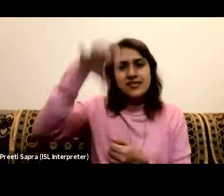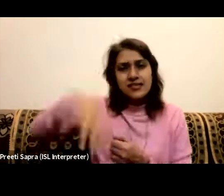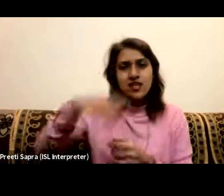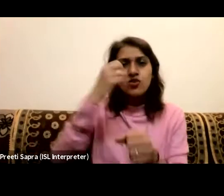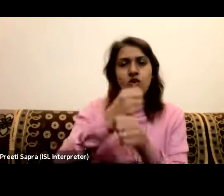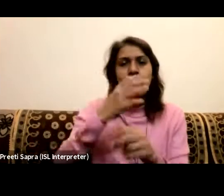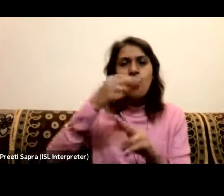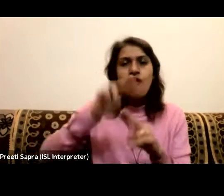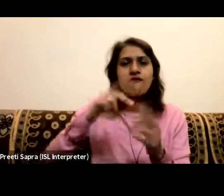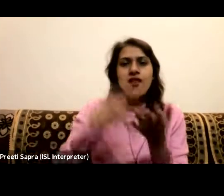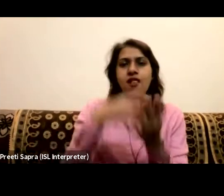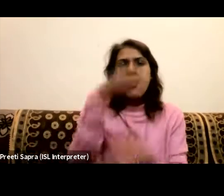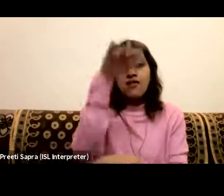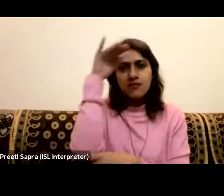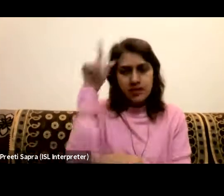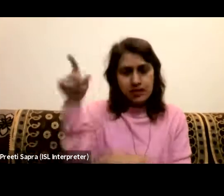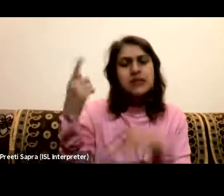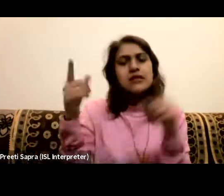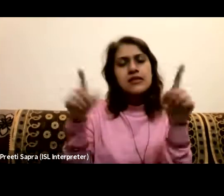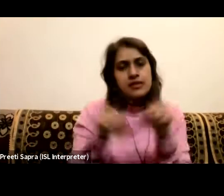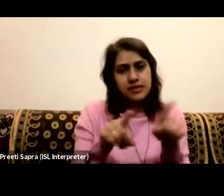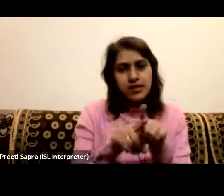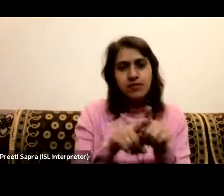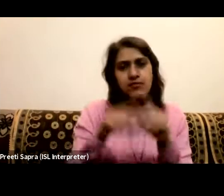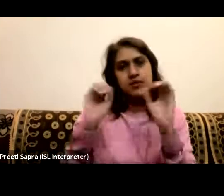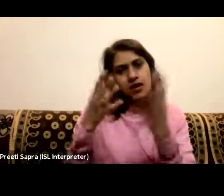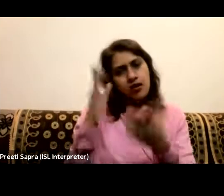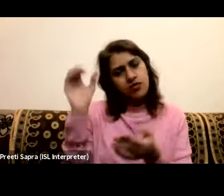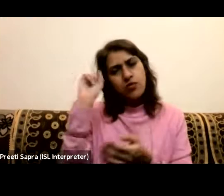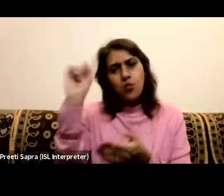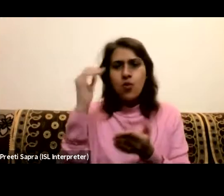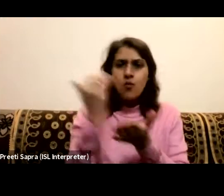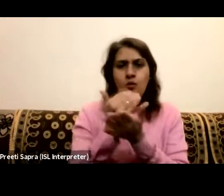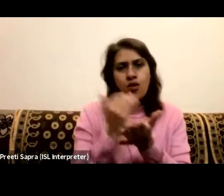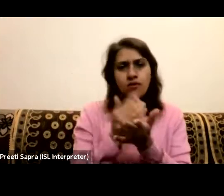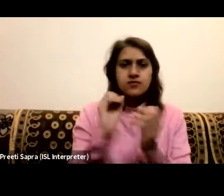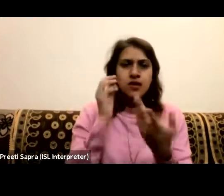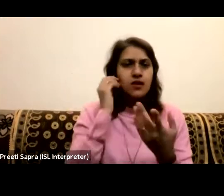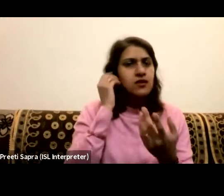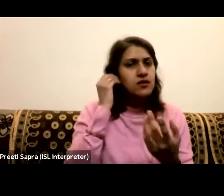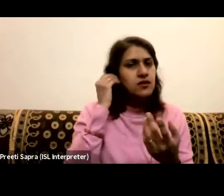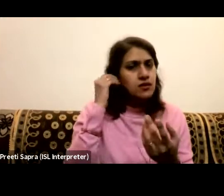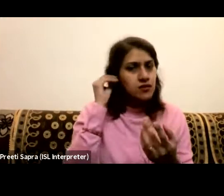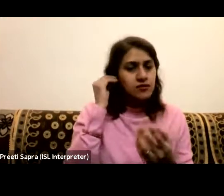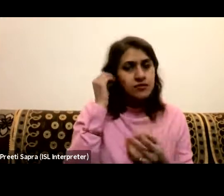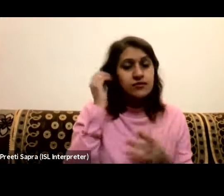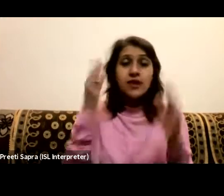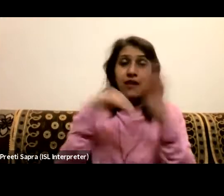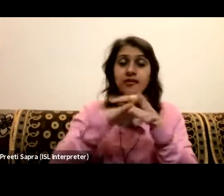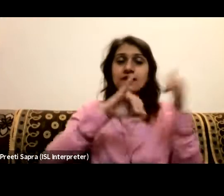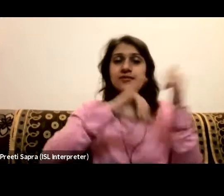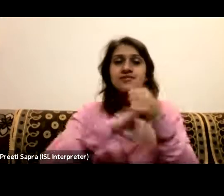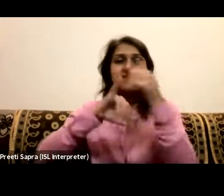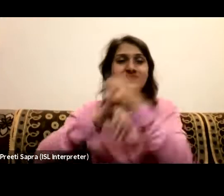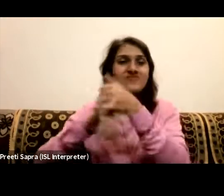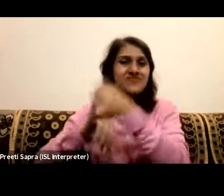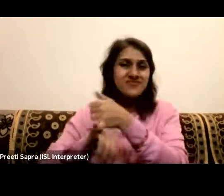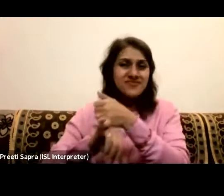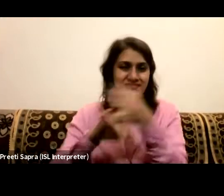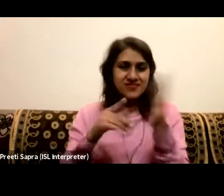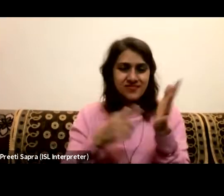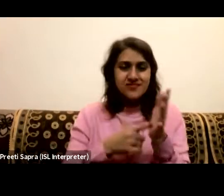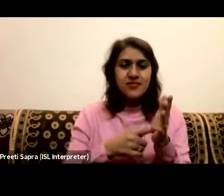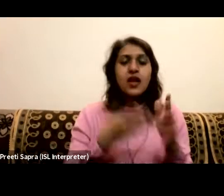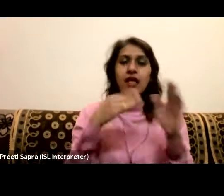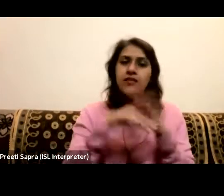get other schools also to start these programs and integrate into their Sarv Shiksha Abhiyan that is there, the vocational training